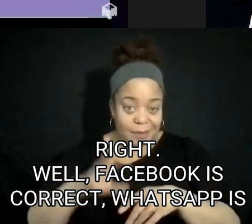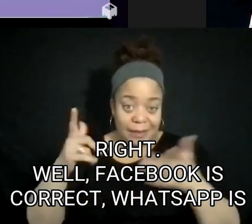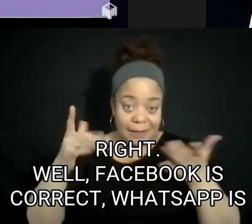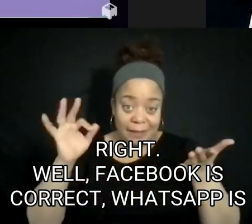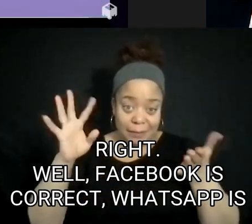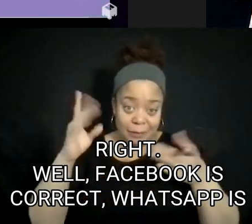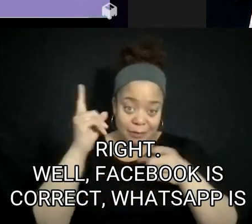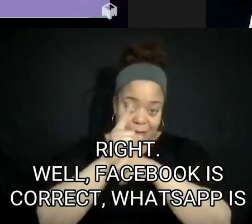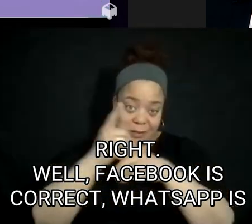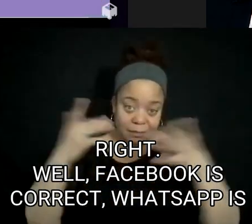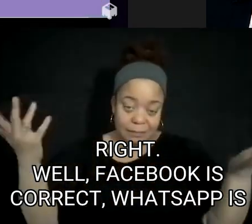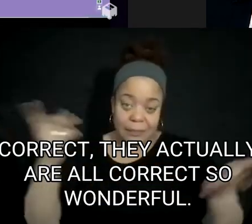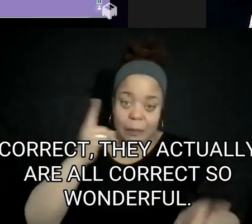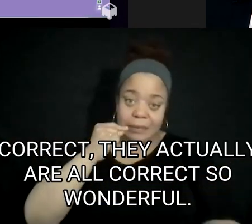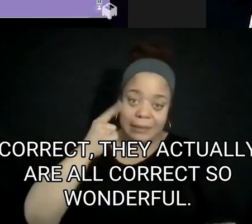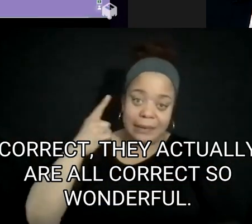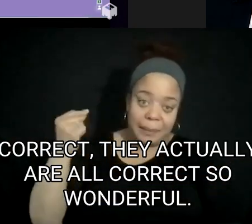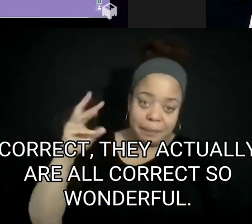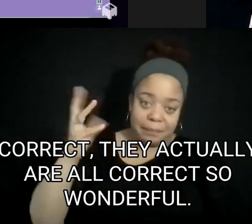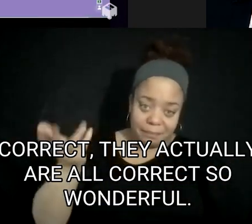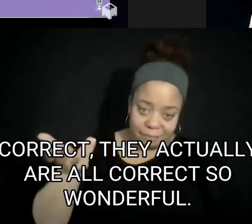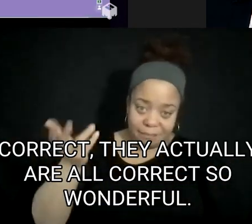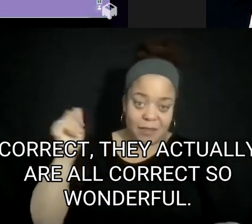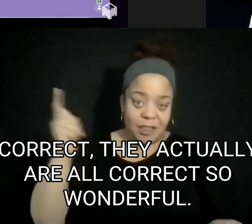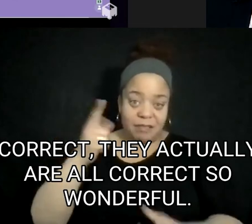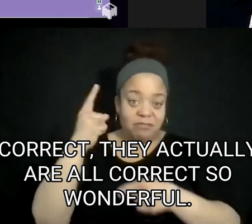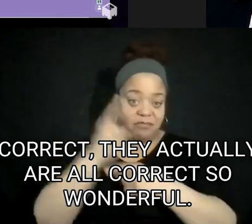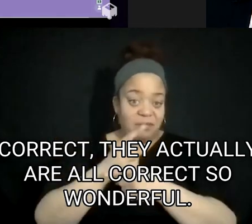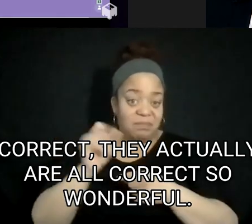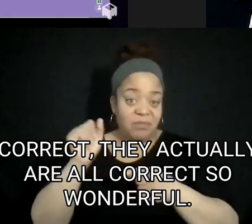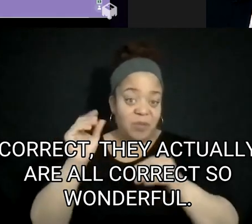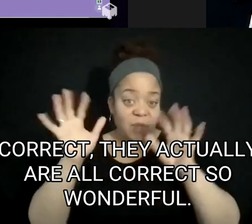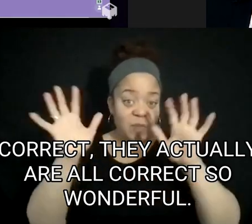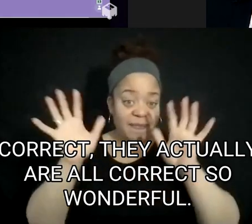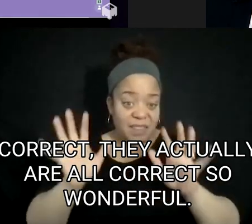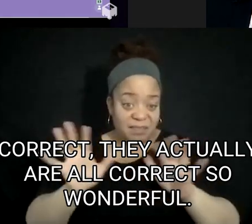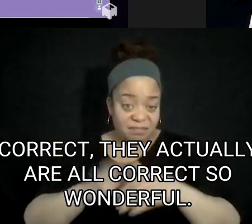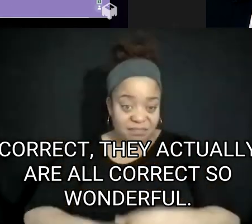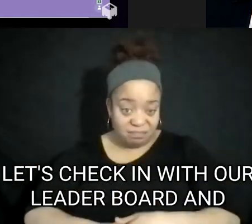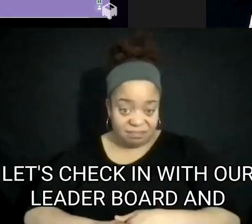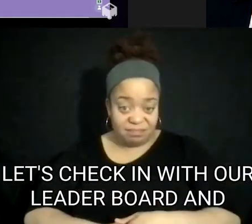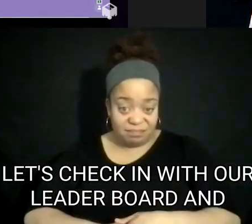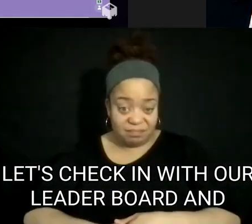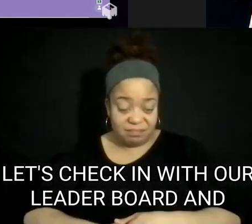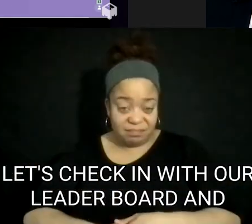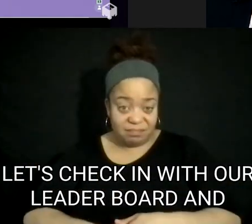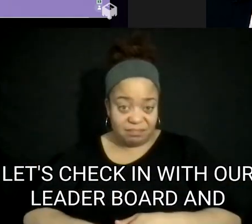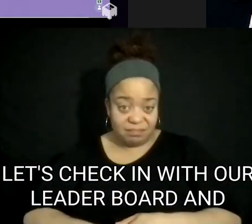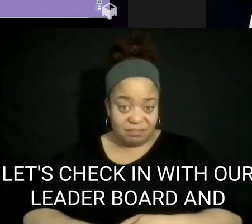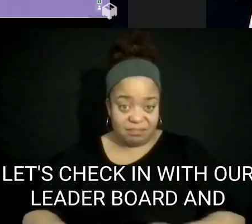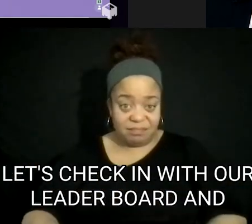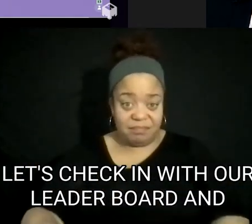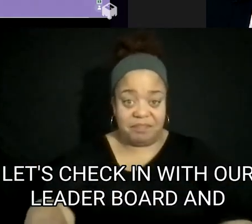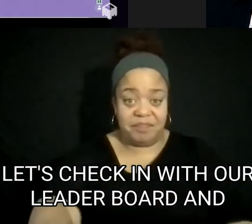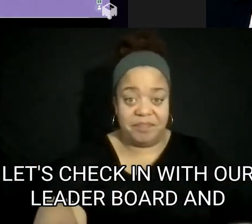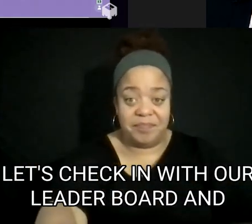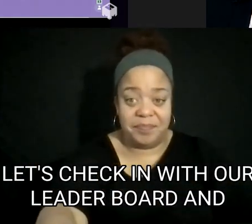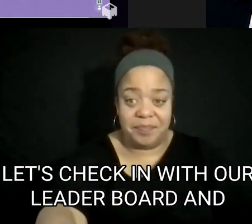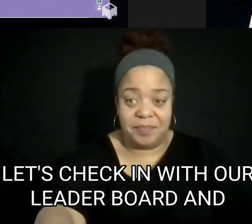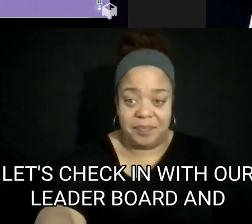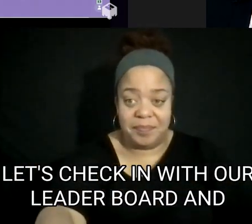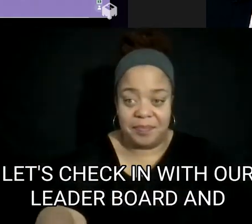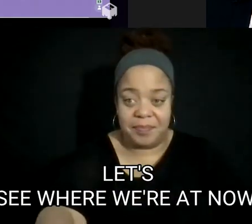Let's check in with our leaderboard and let's see where we're at now. Okay. Final